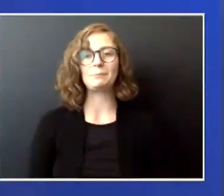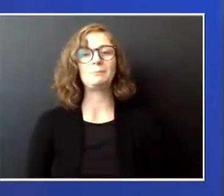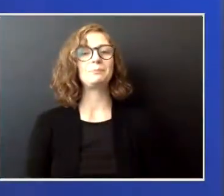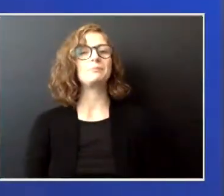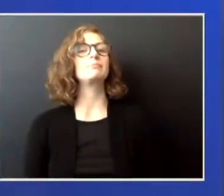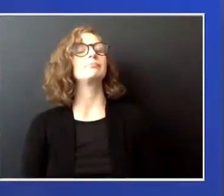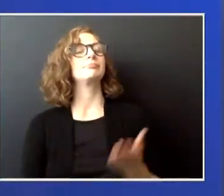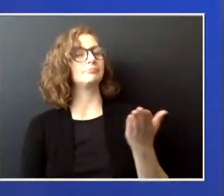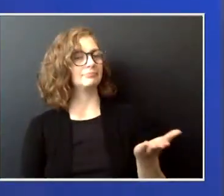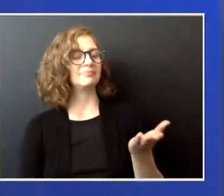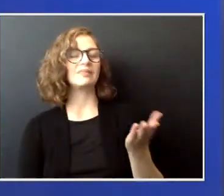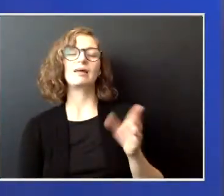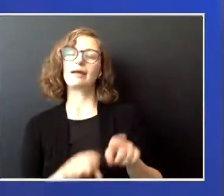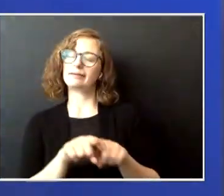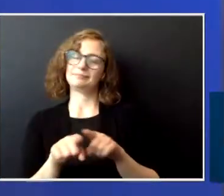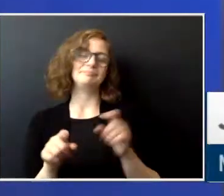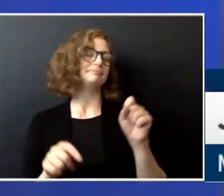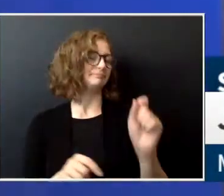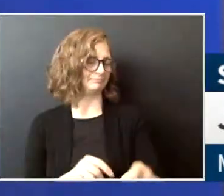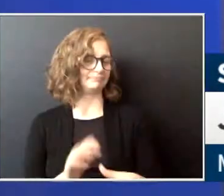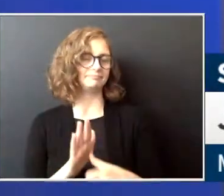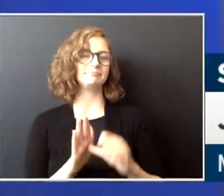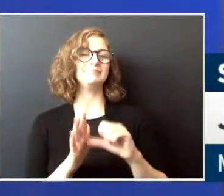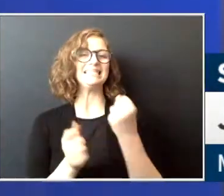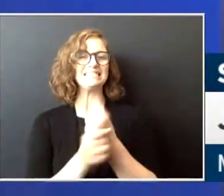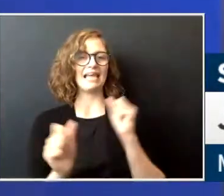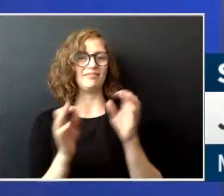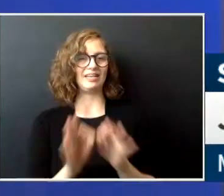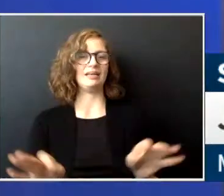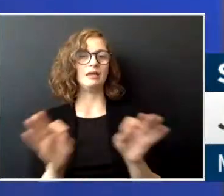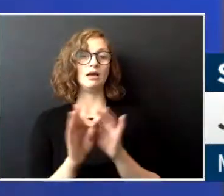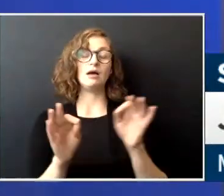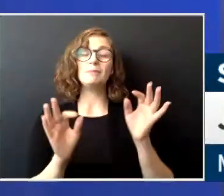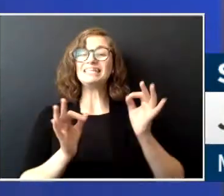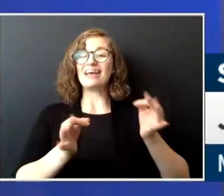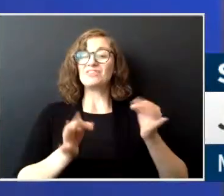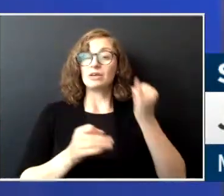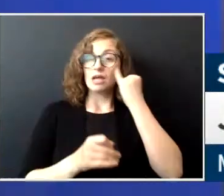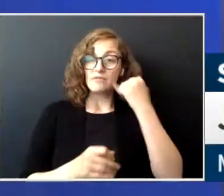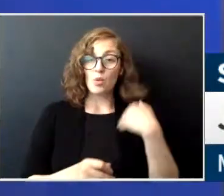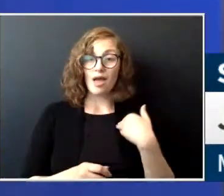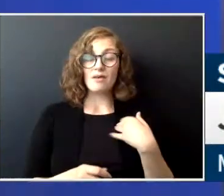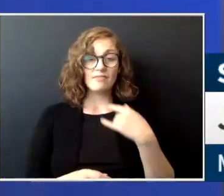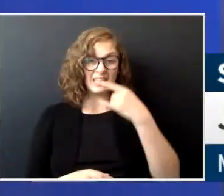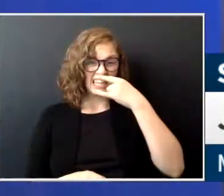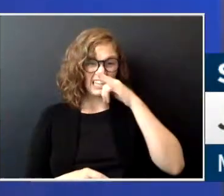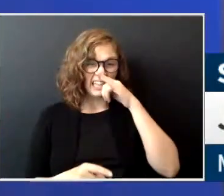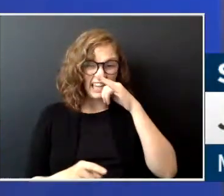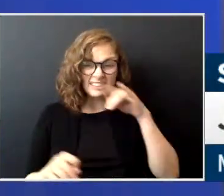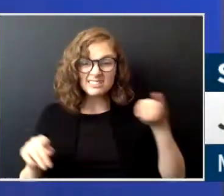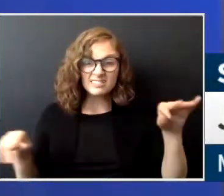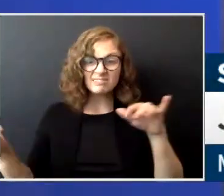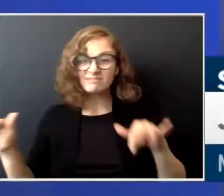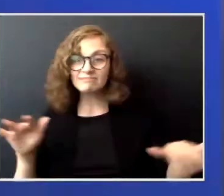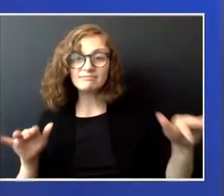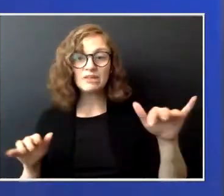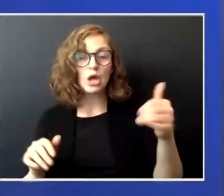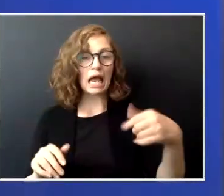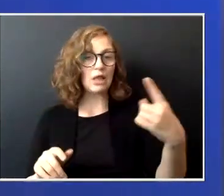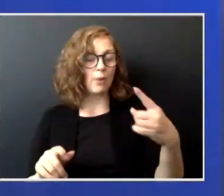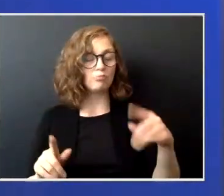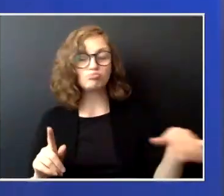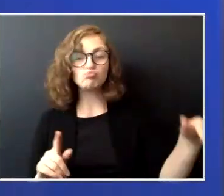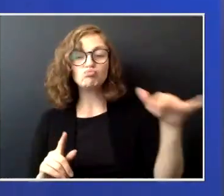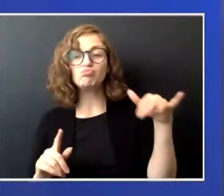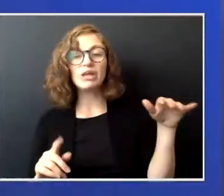Absolutely. Safety is key for this, but definitely if you have any little ones around you and anyone around you is doing fireworks, make sure, just like if you were at a